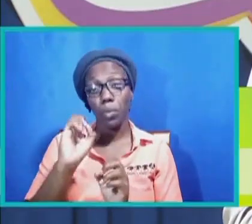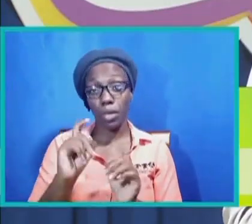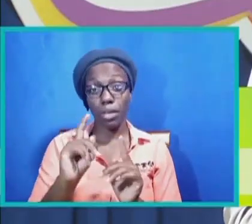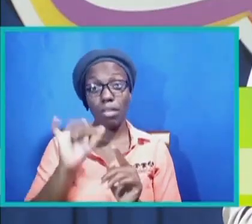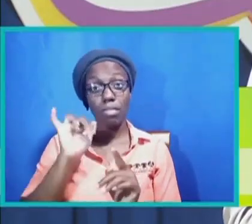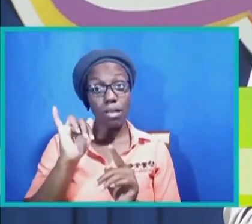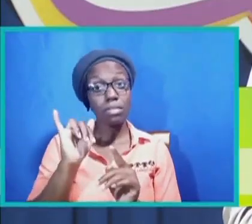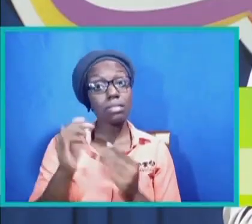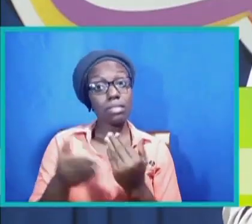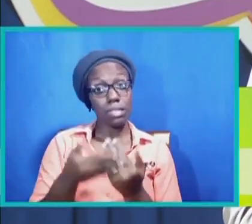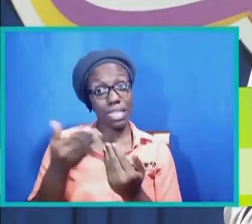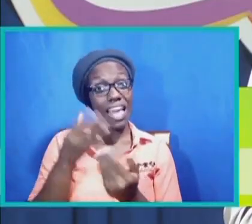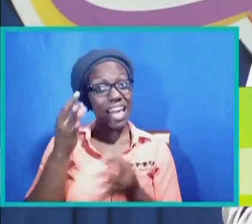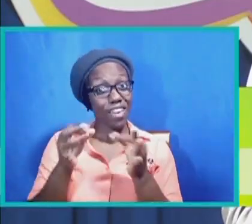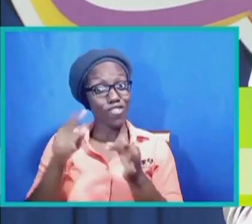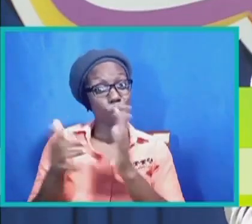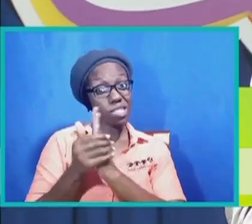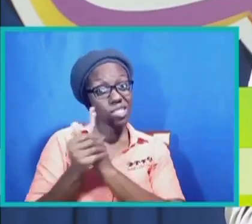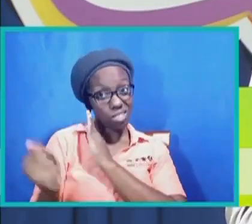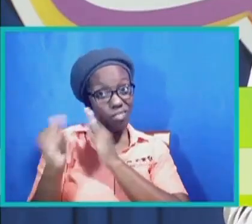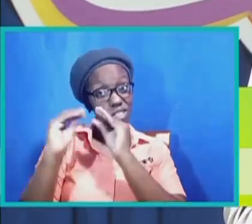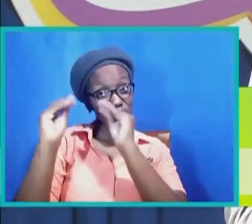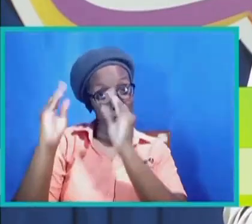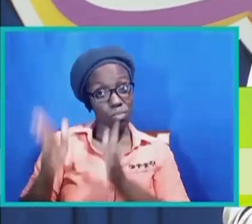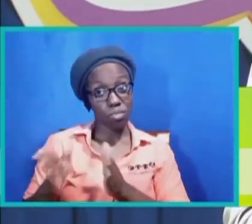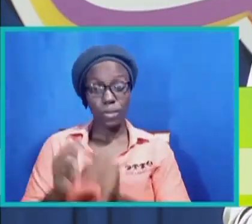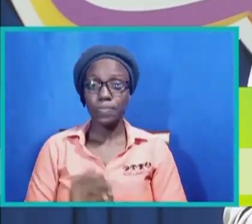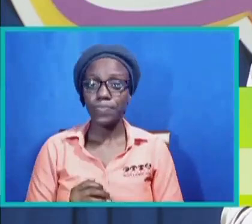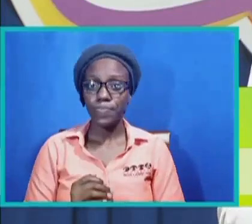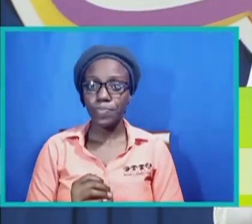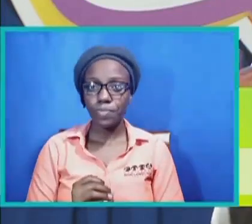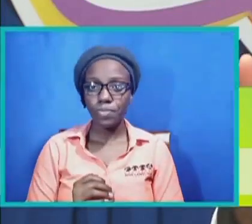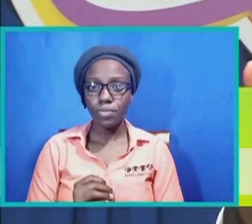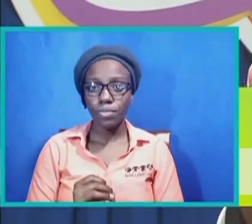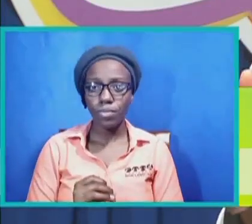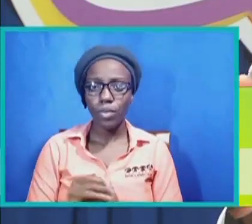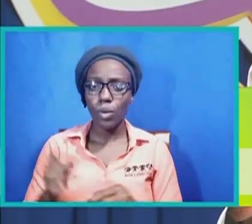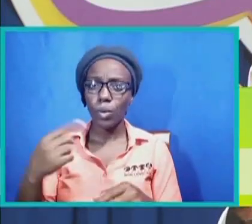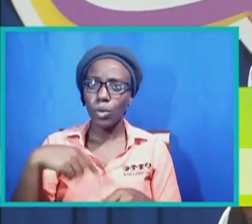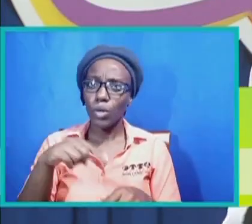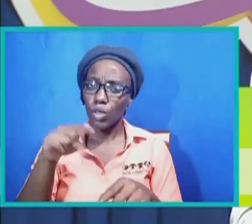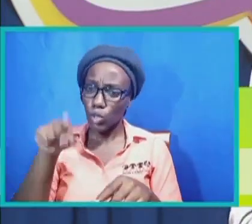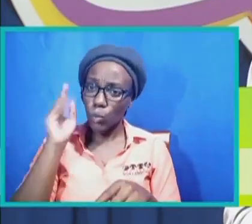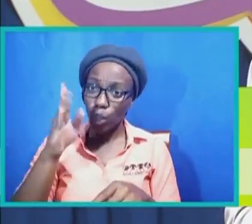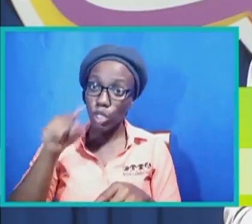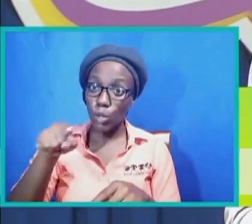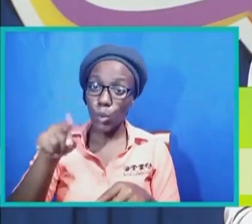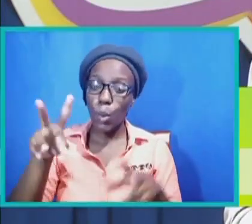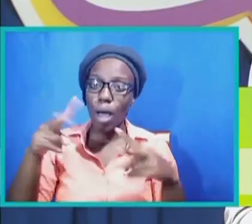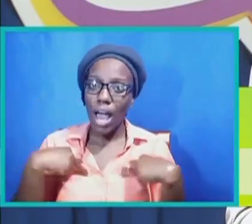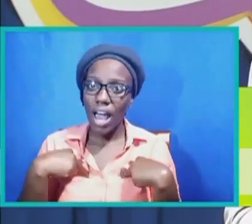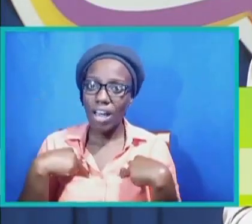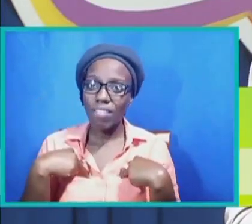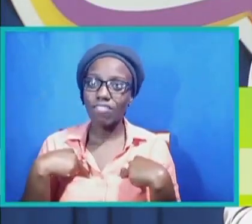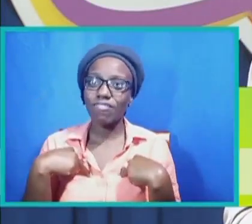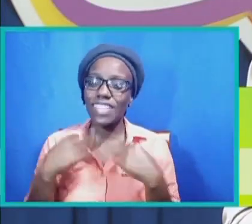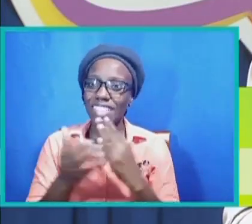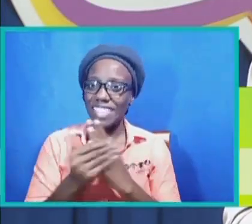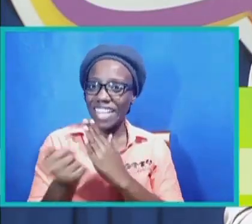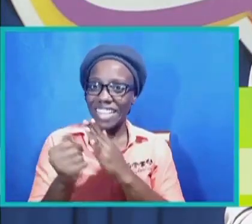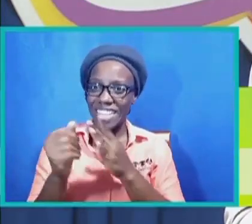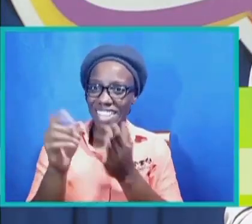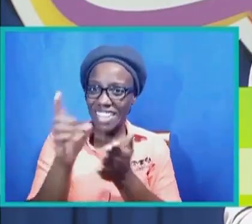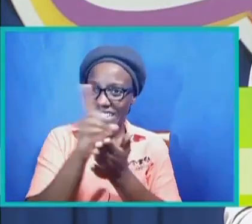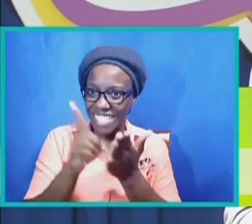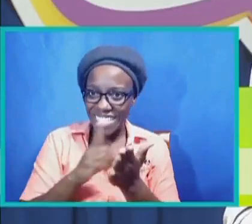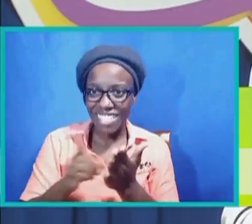teacher. So you have the ability to design activities within a discipline. And sometimes